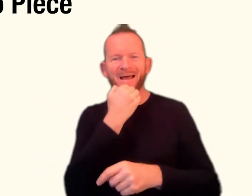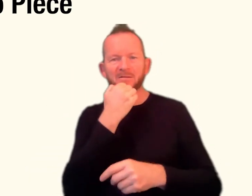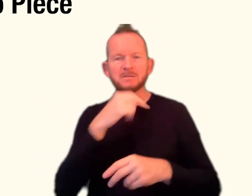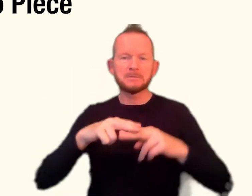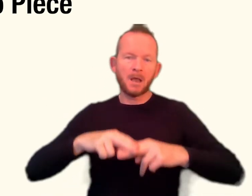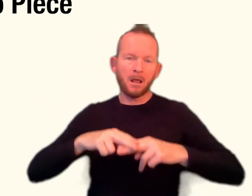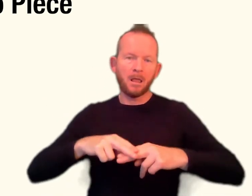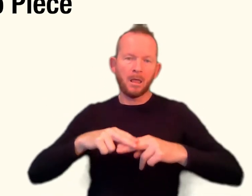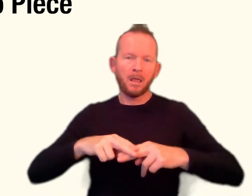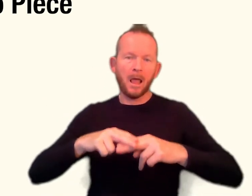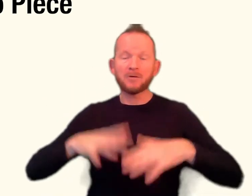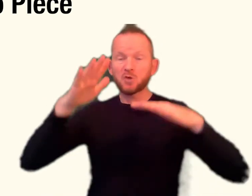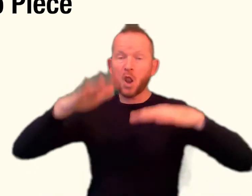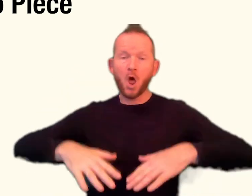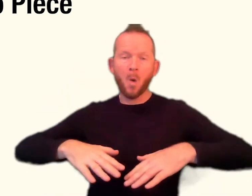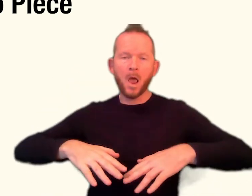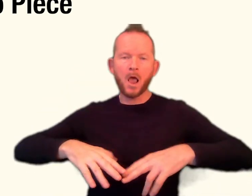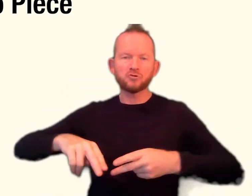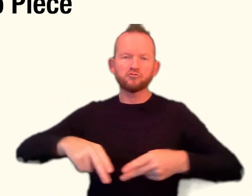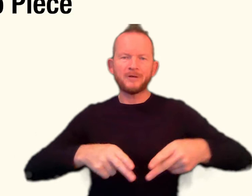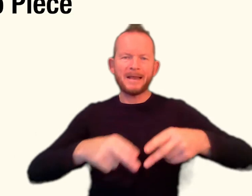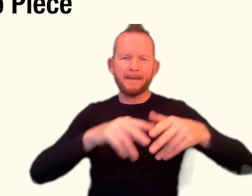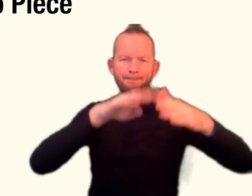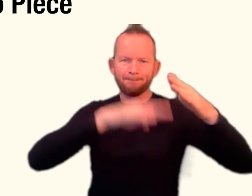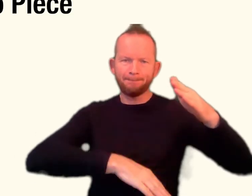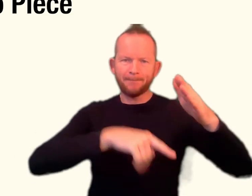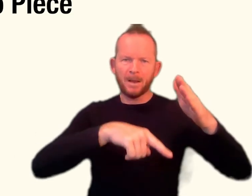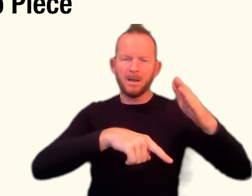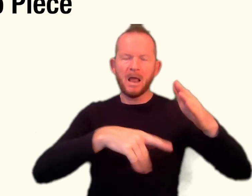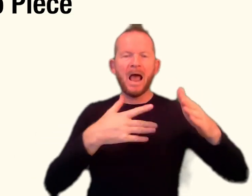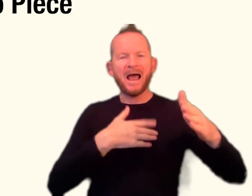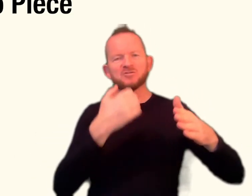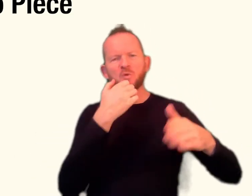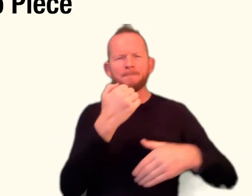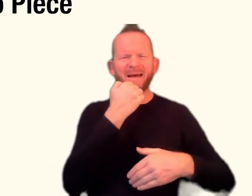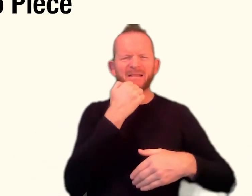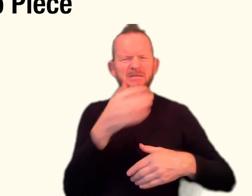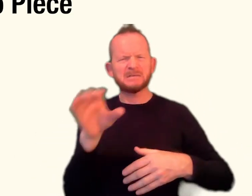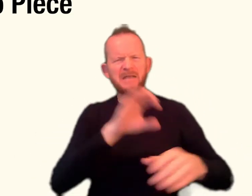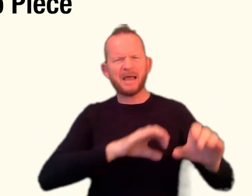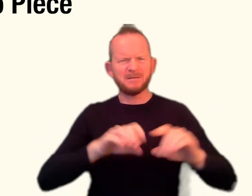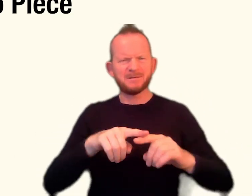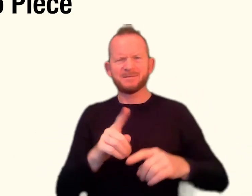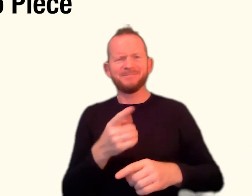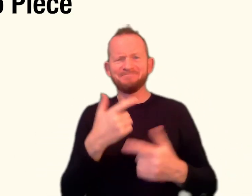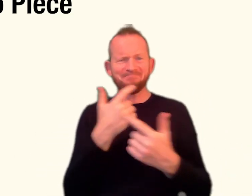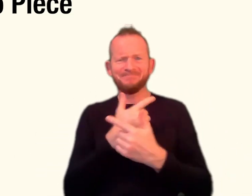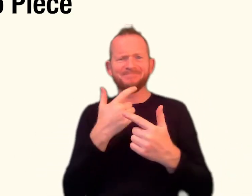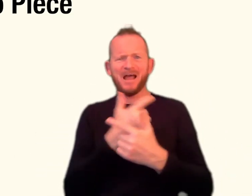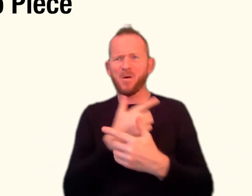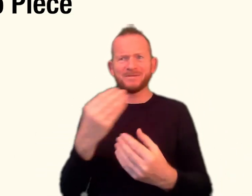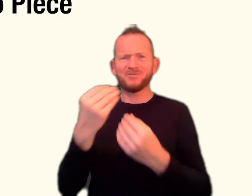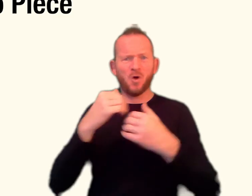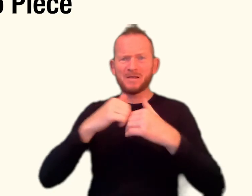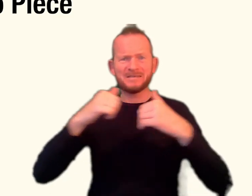was in the lower stream, I had to do something called math science. I wasn't even